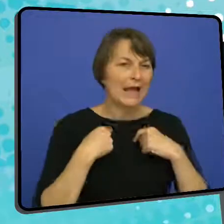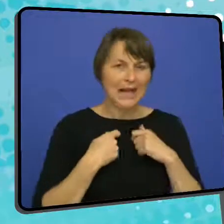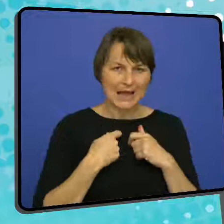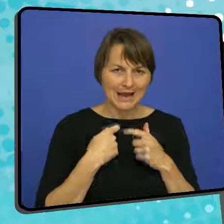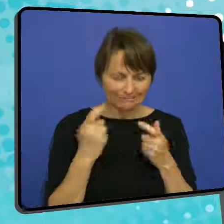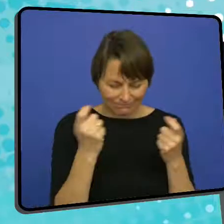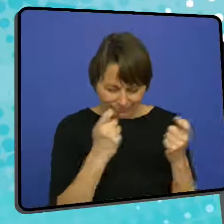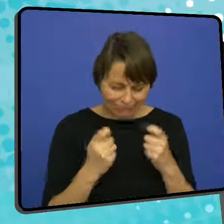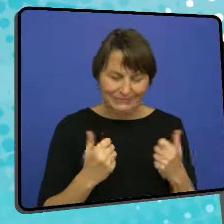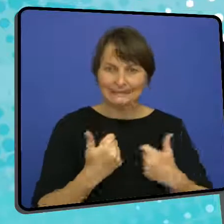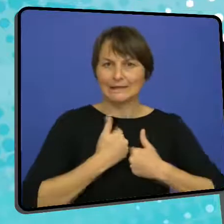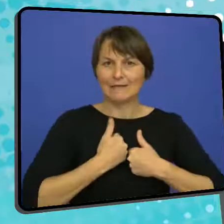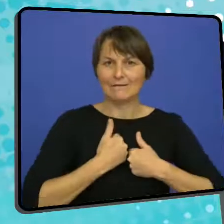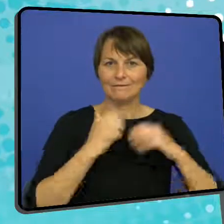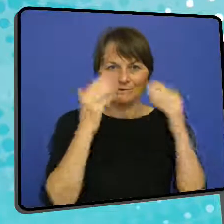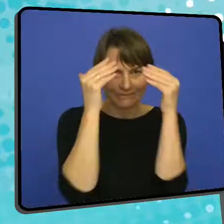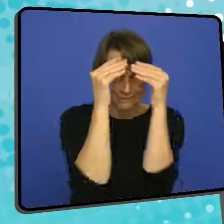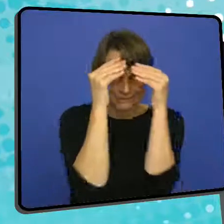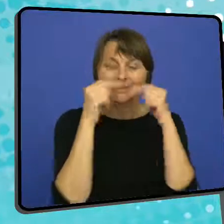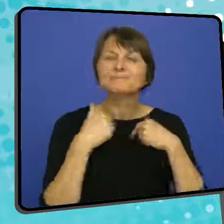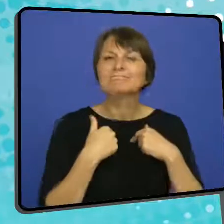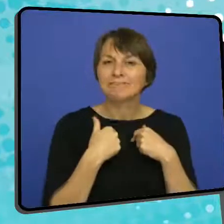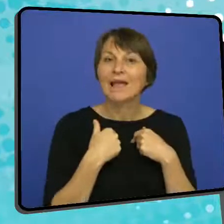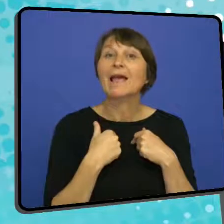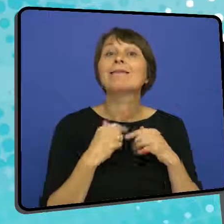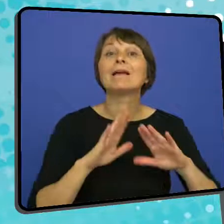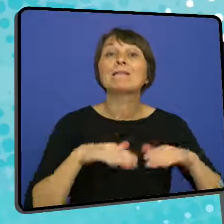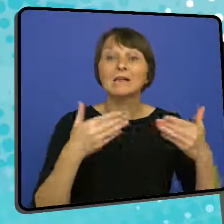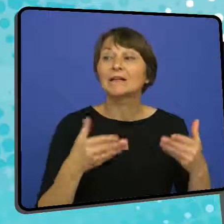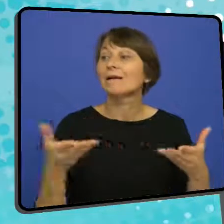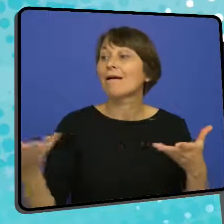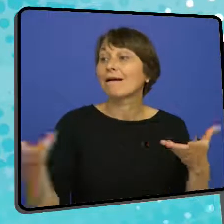and it's a continuous, and that's what's fun around,